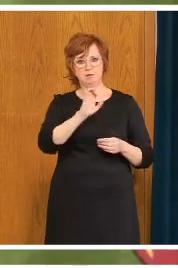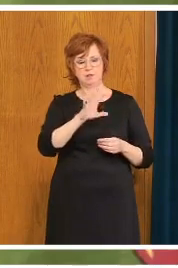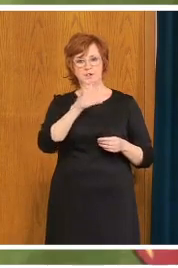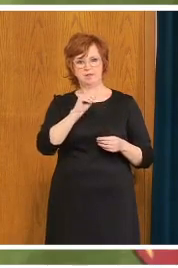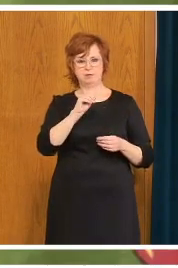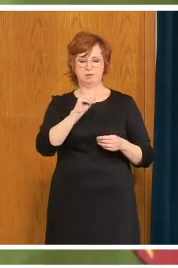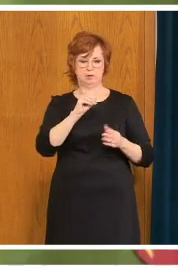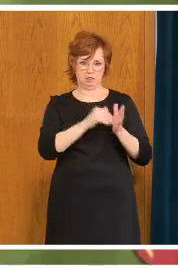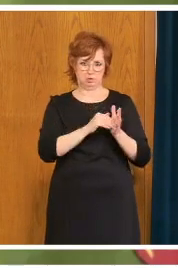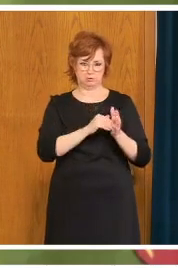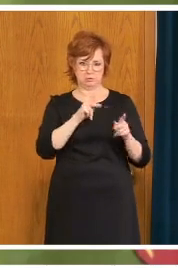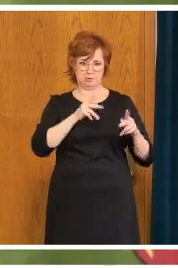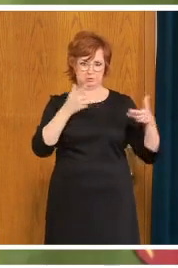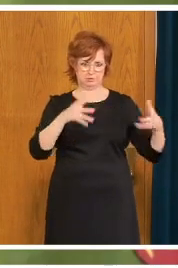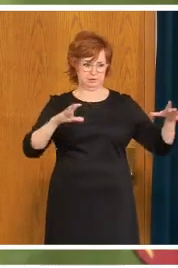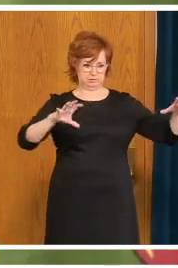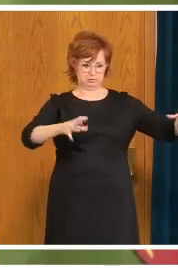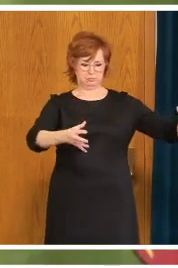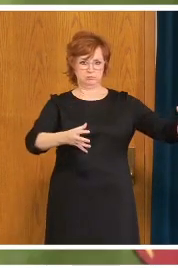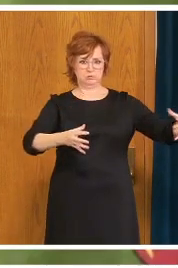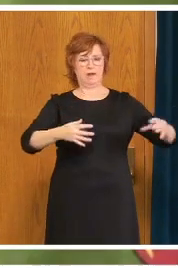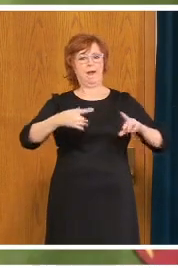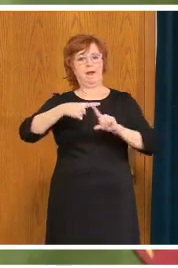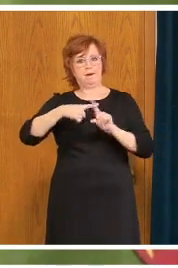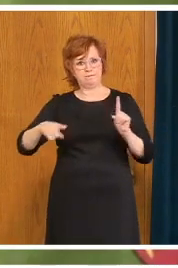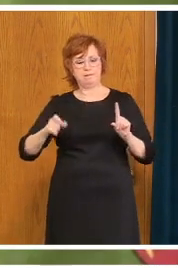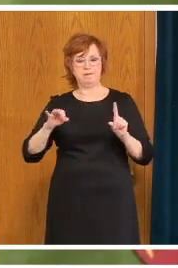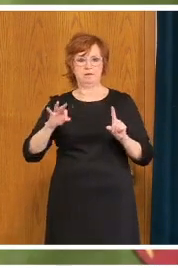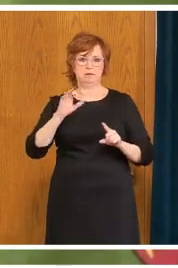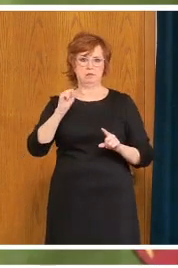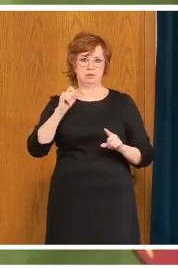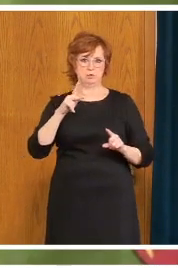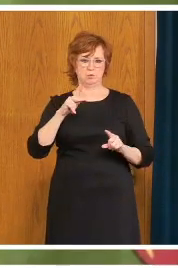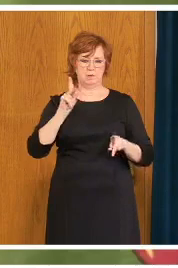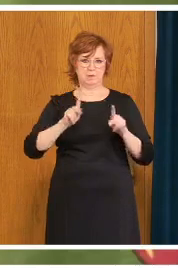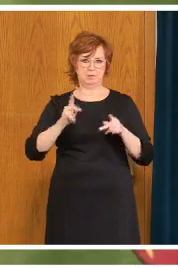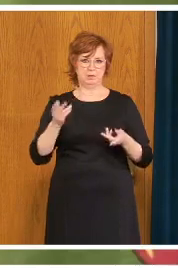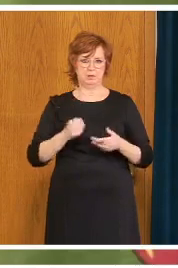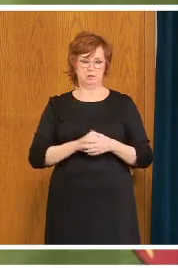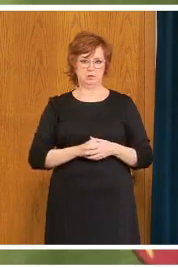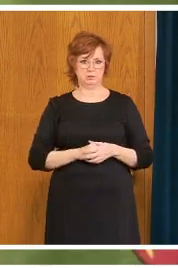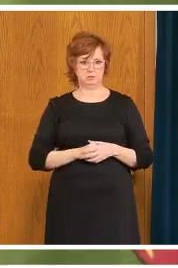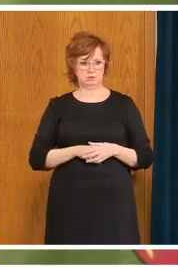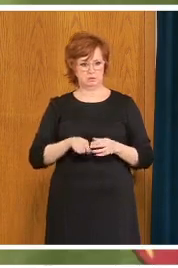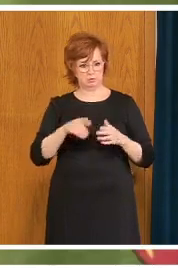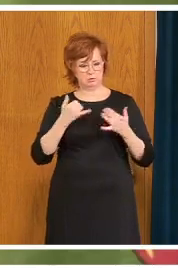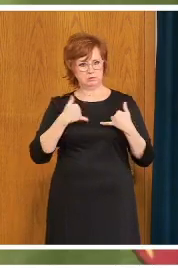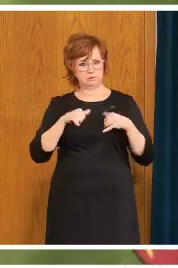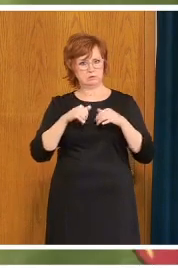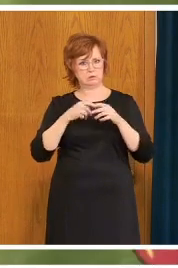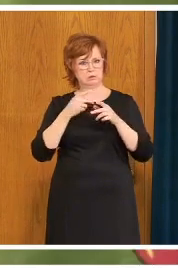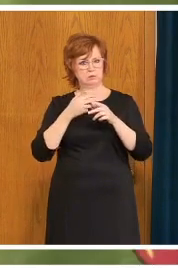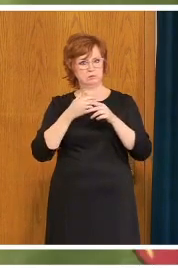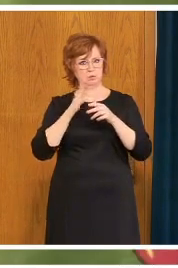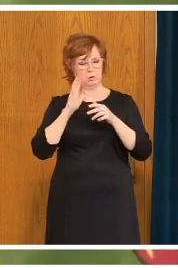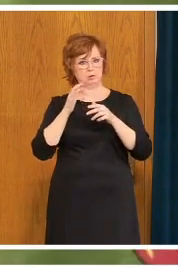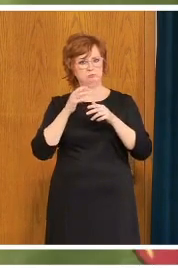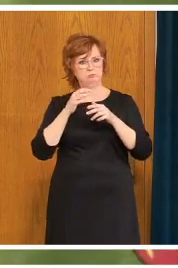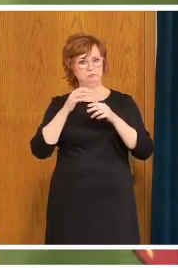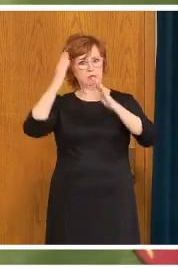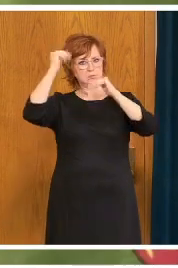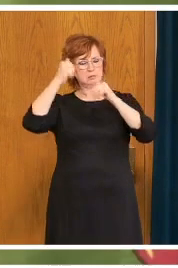550 or so thousand people. That's about half the population. So are you sticking to that vaccine timeline?